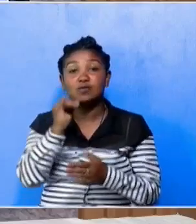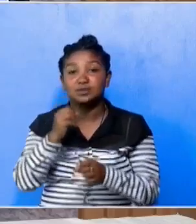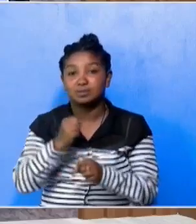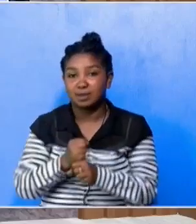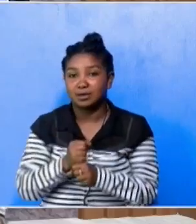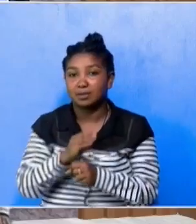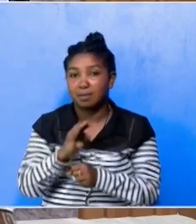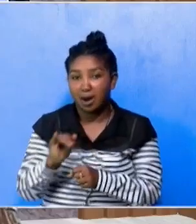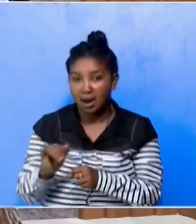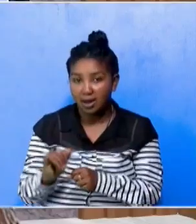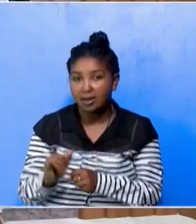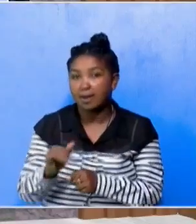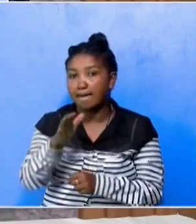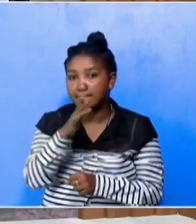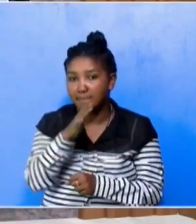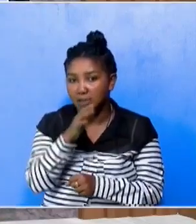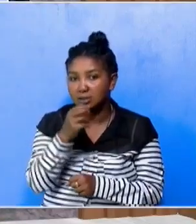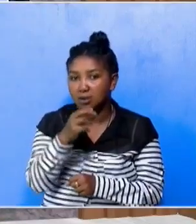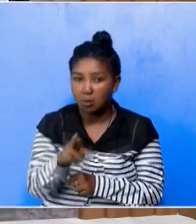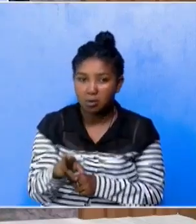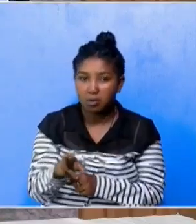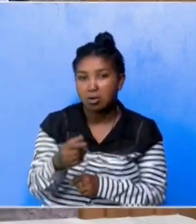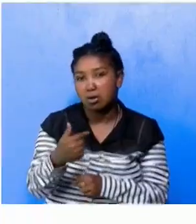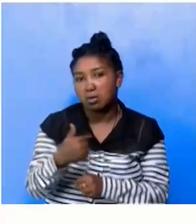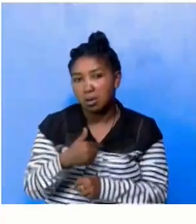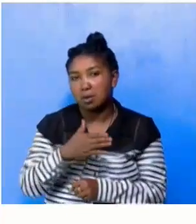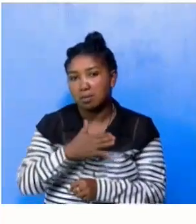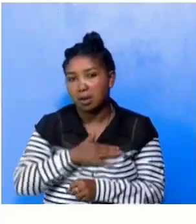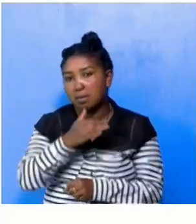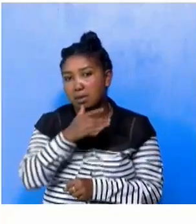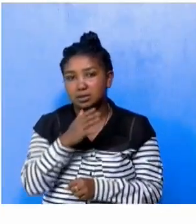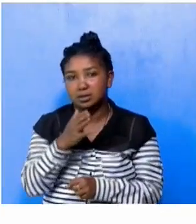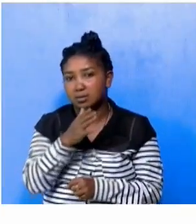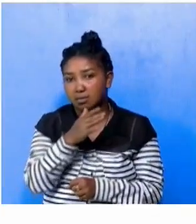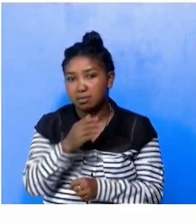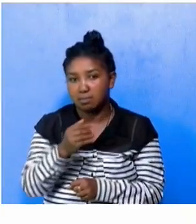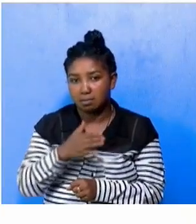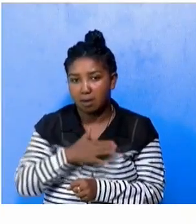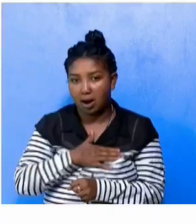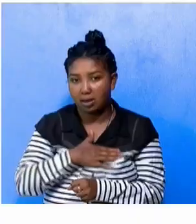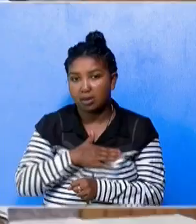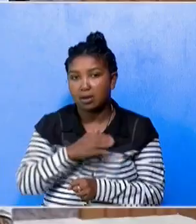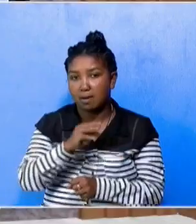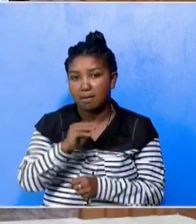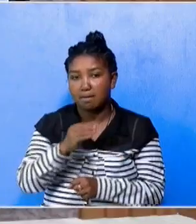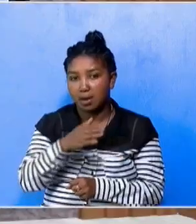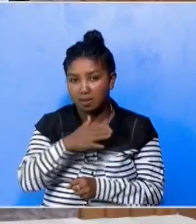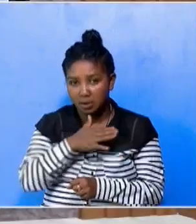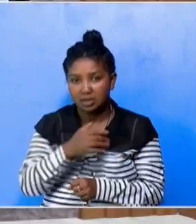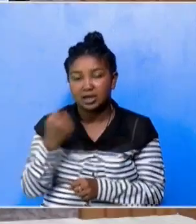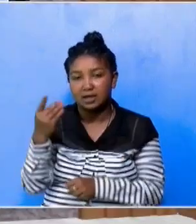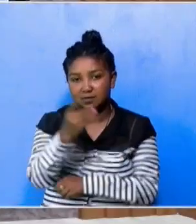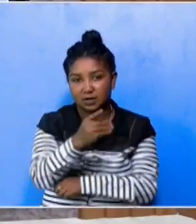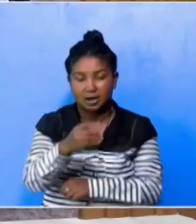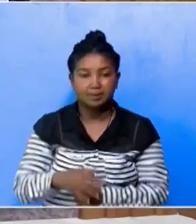made by mother, or maybe by my mother. My should be here. By my mother every